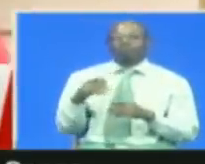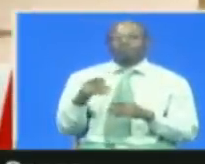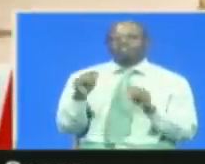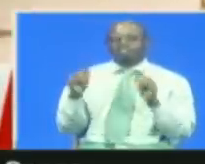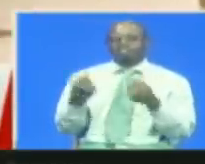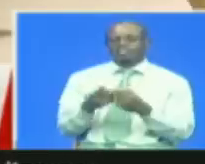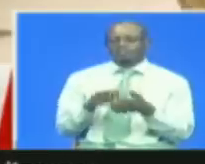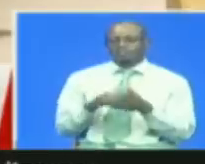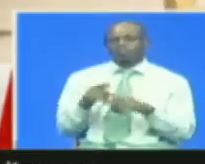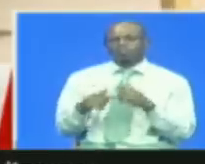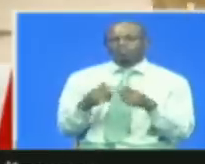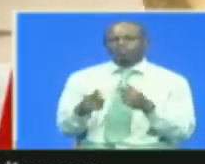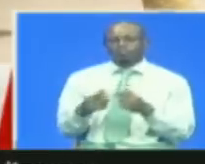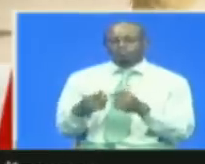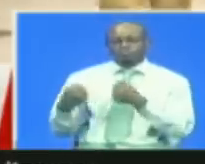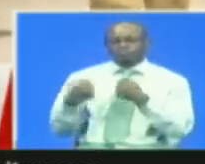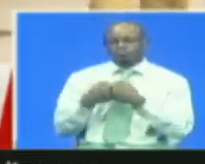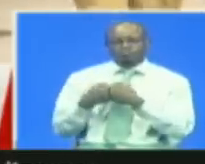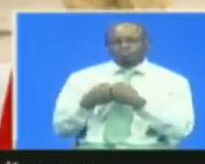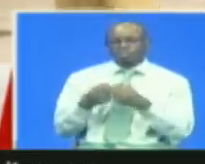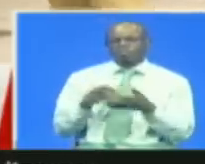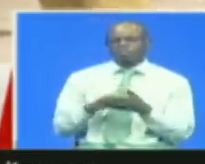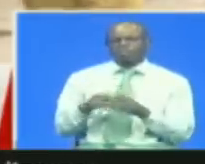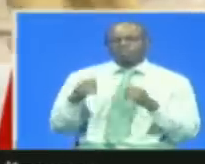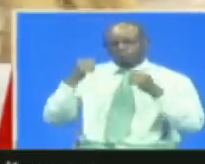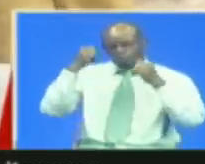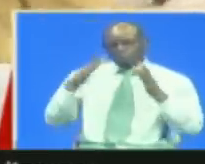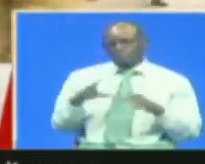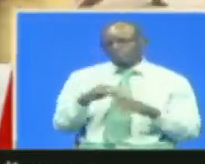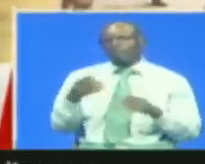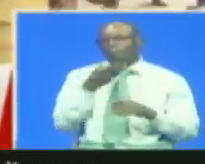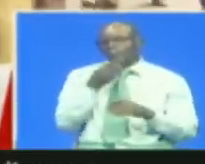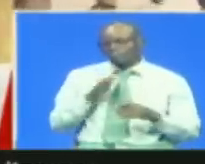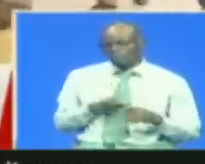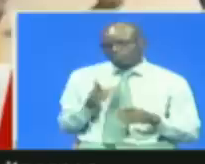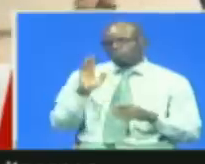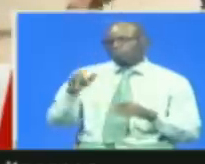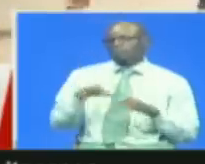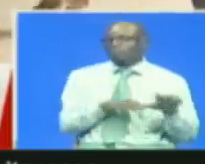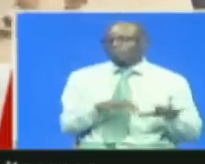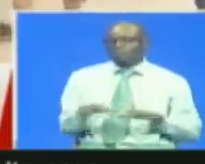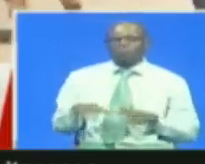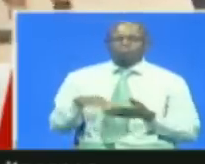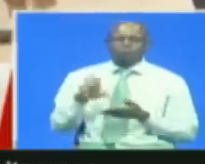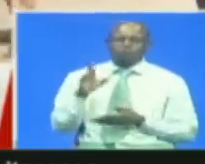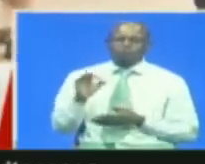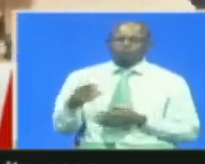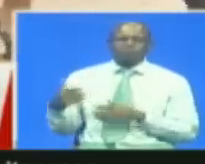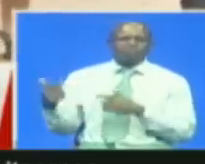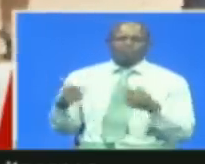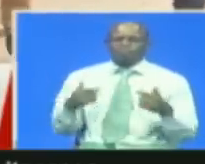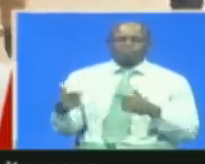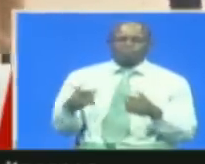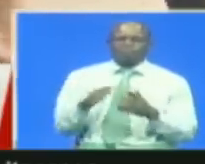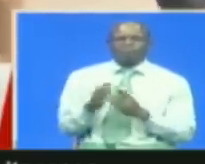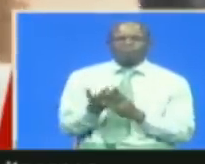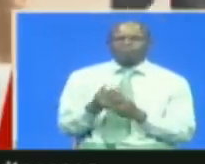flex their muscles, pupils and their parents are going to bear the brunt of the protracted battle for